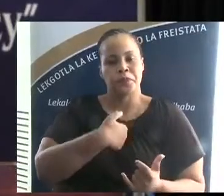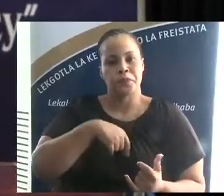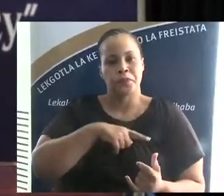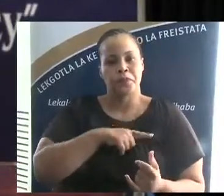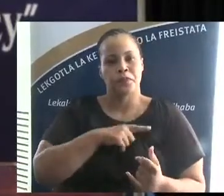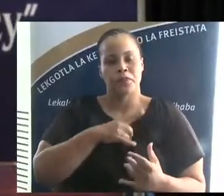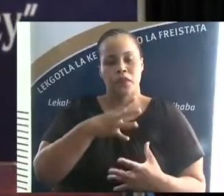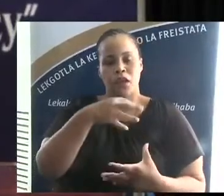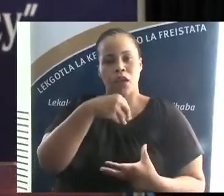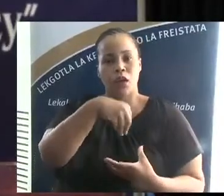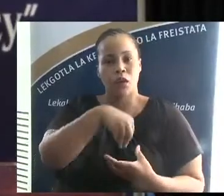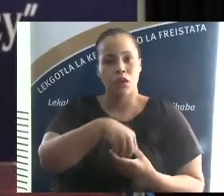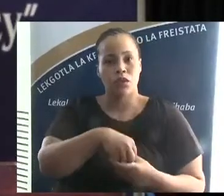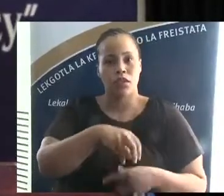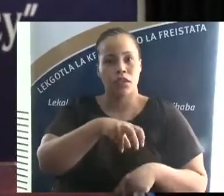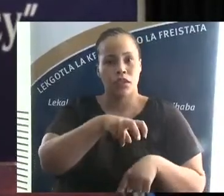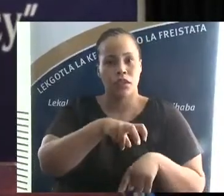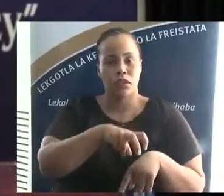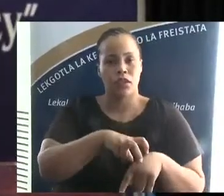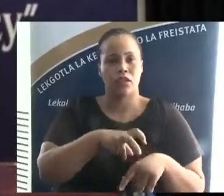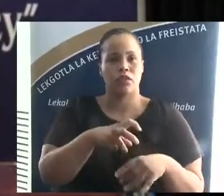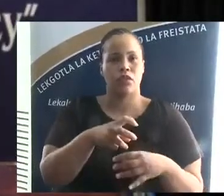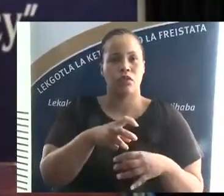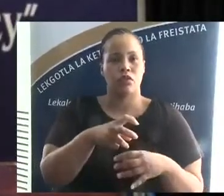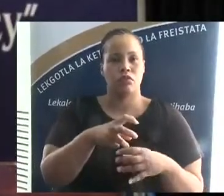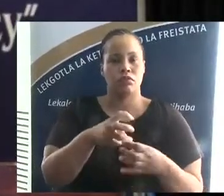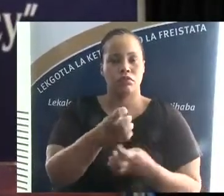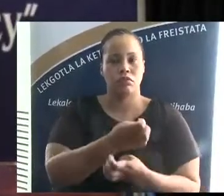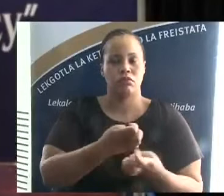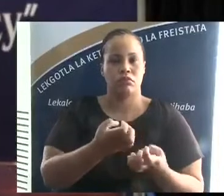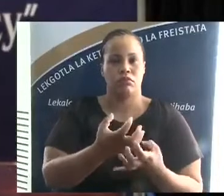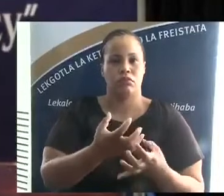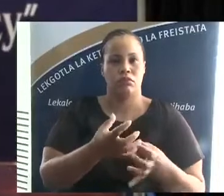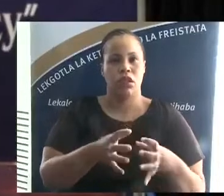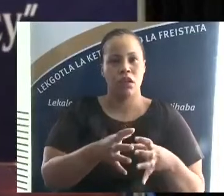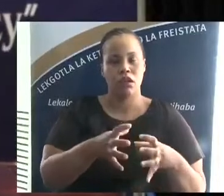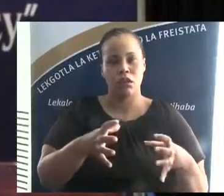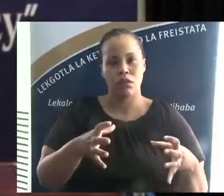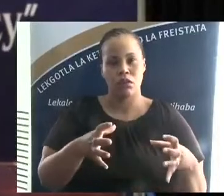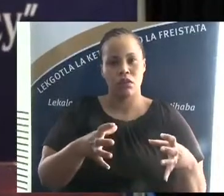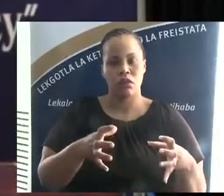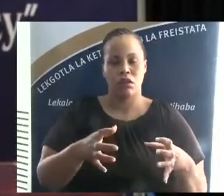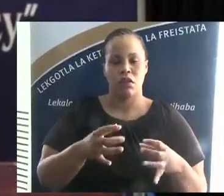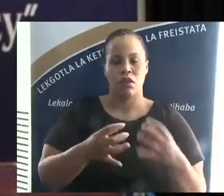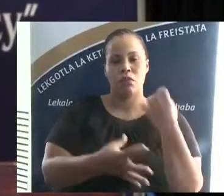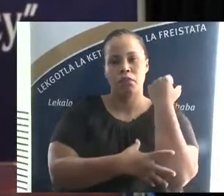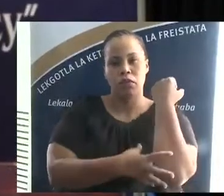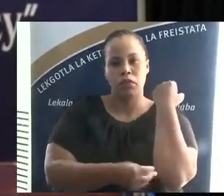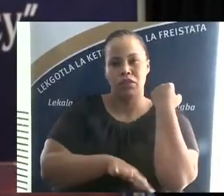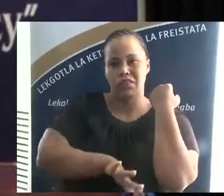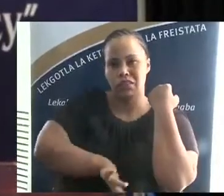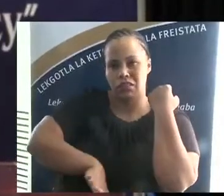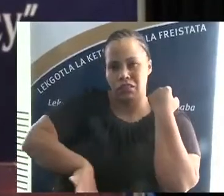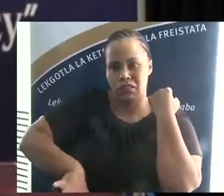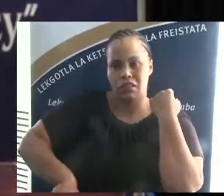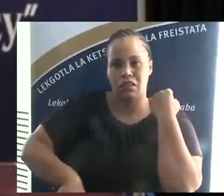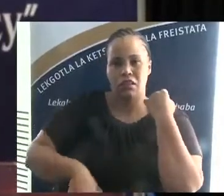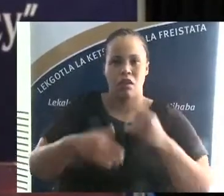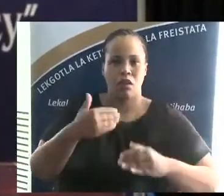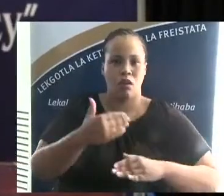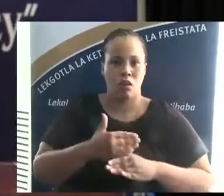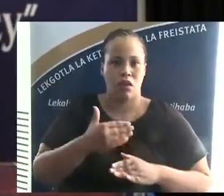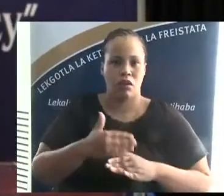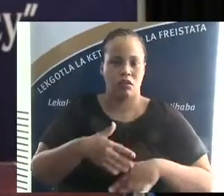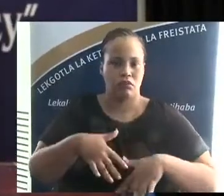for inclusive economic growth that creates jobs and pushes back the challenges of poverty, unemployment and